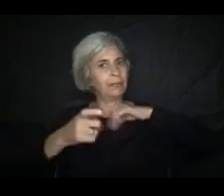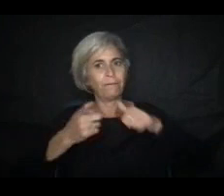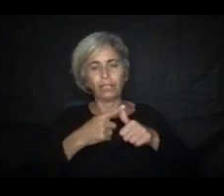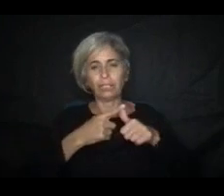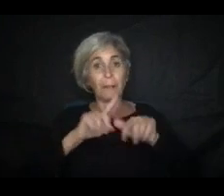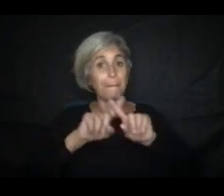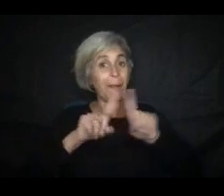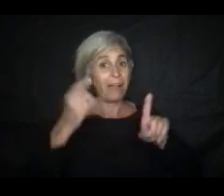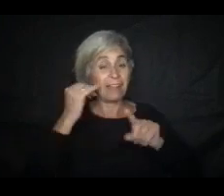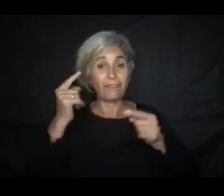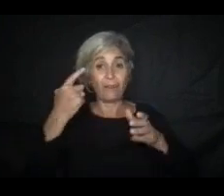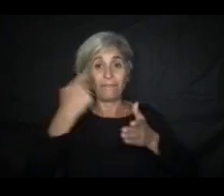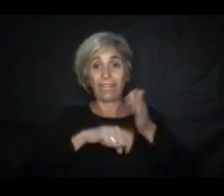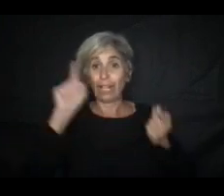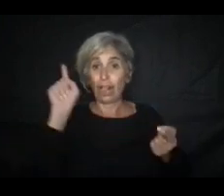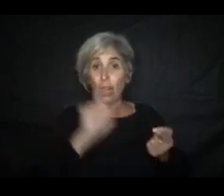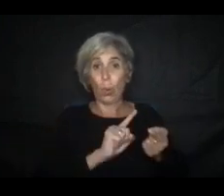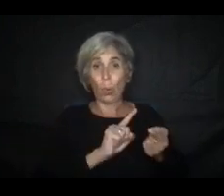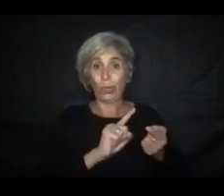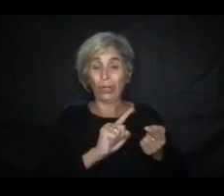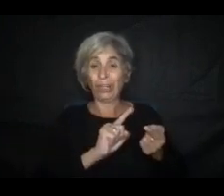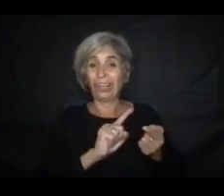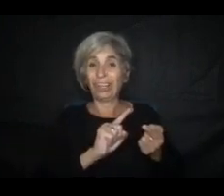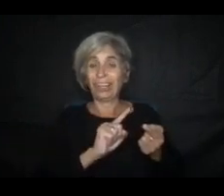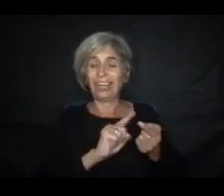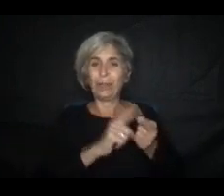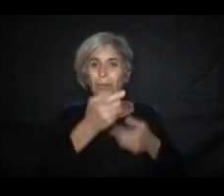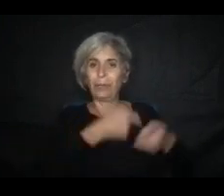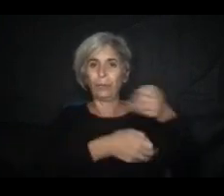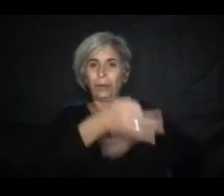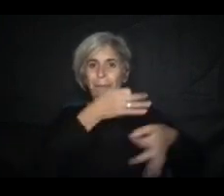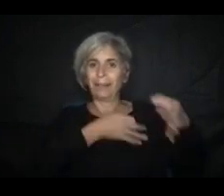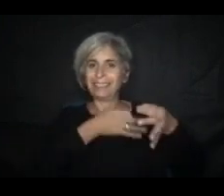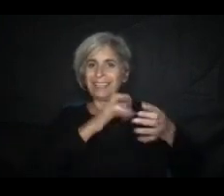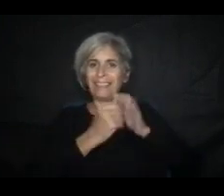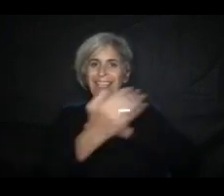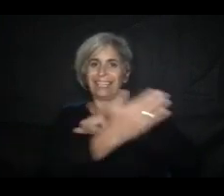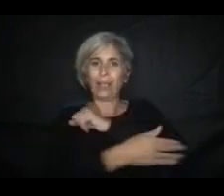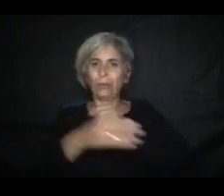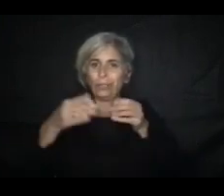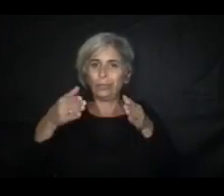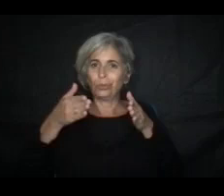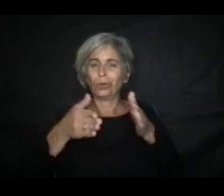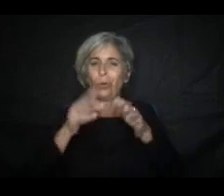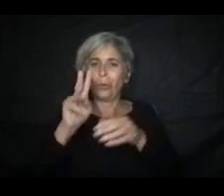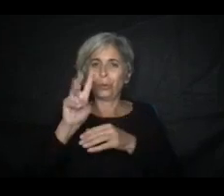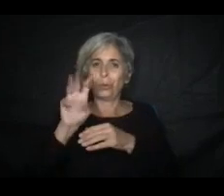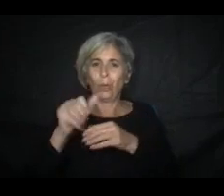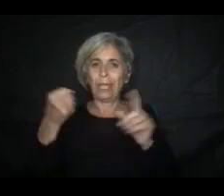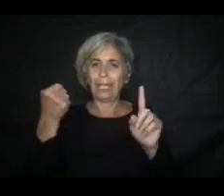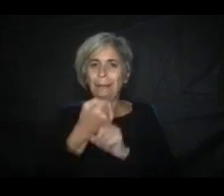your fee is lower, and in this instance, it would be replacing the county's roadway impact fee,